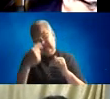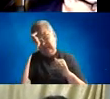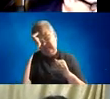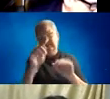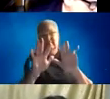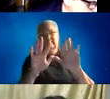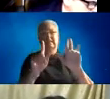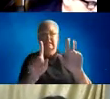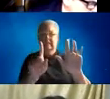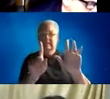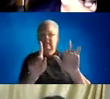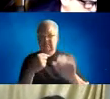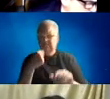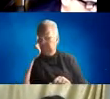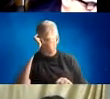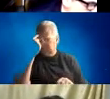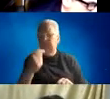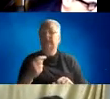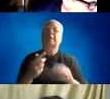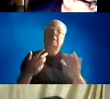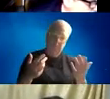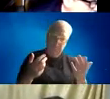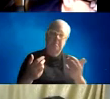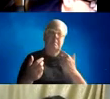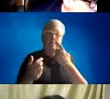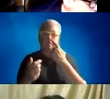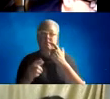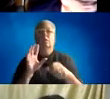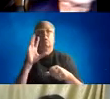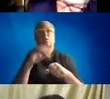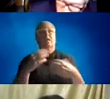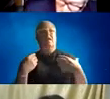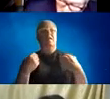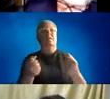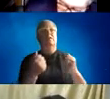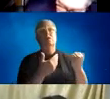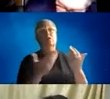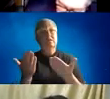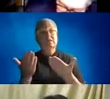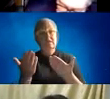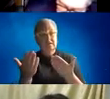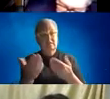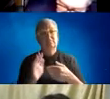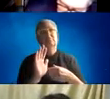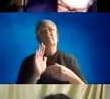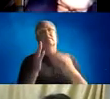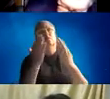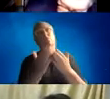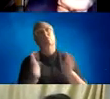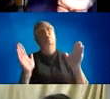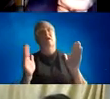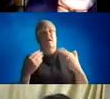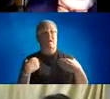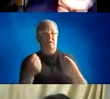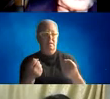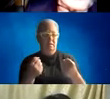know. Okay, SDG 3, inclusive health services as a standard tool for universal health. Yeah. By Freki Andrew